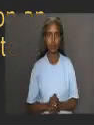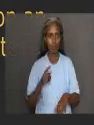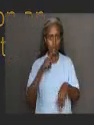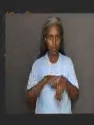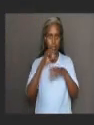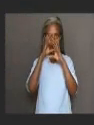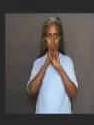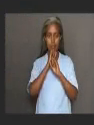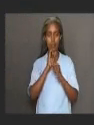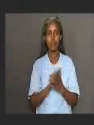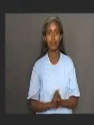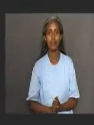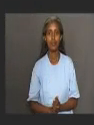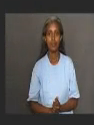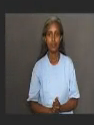Time's up.